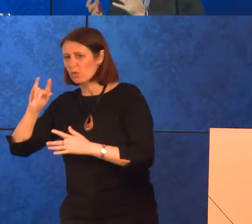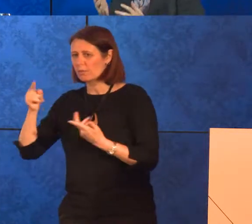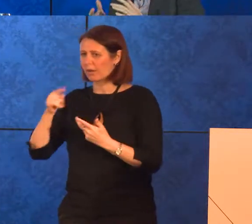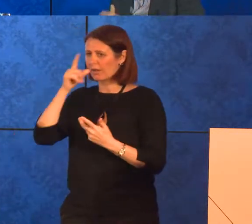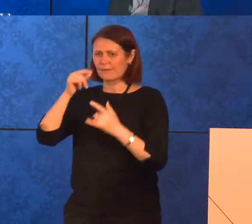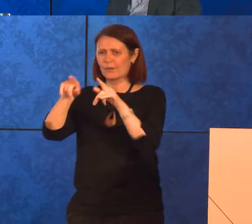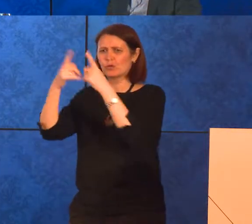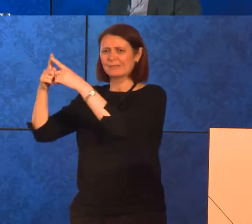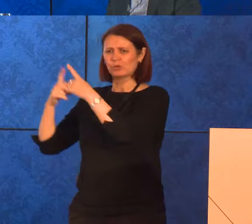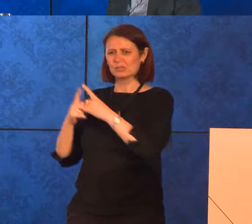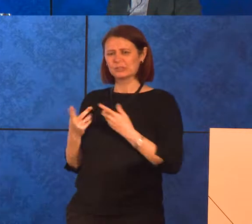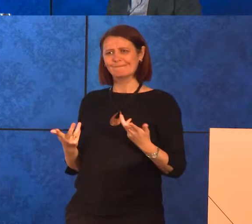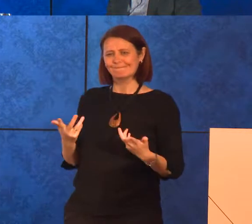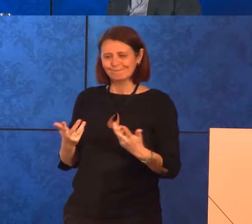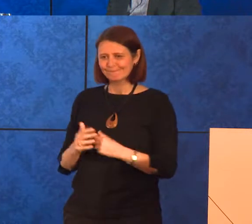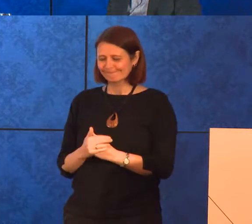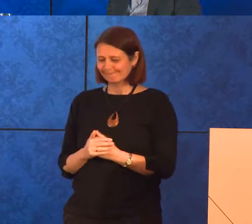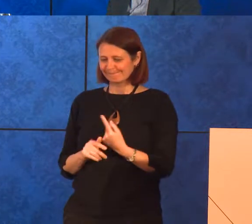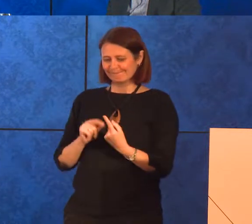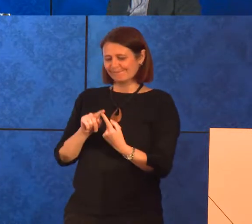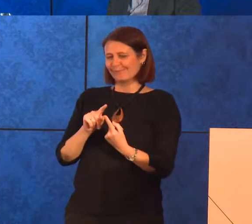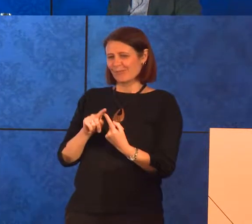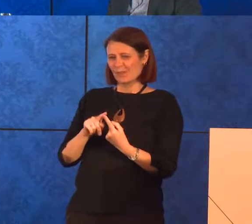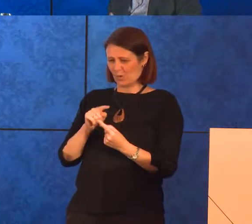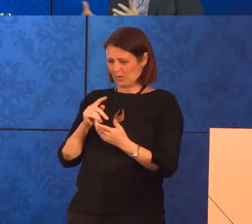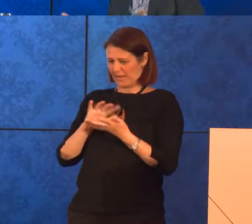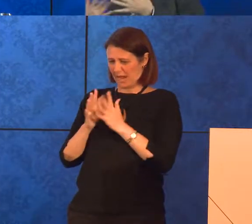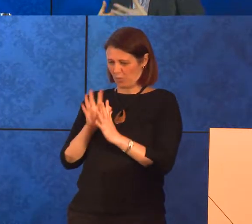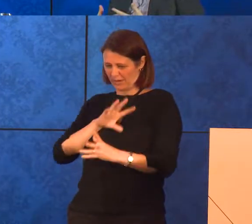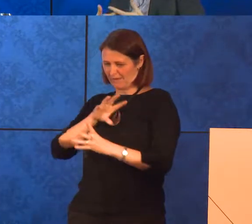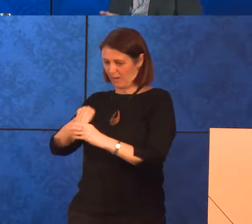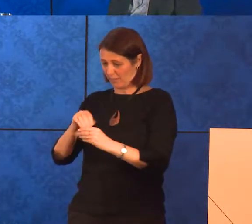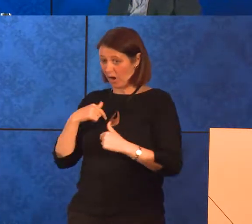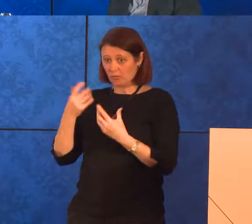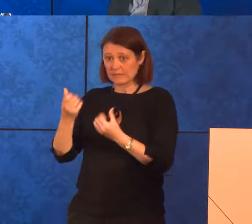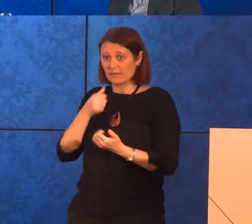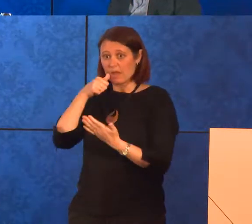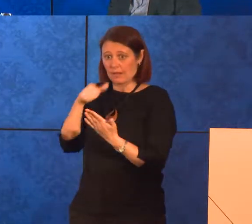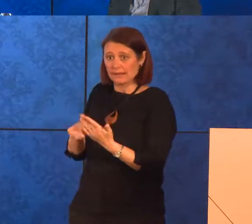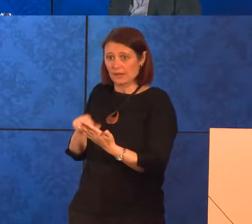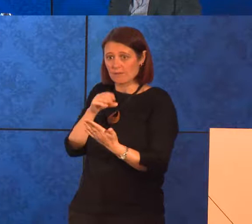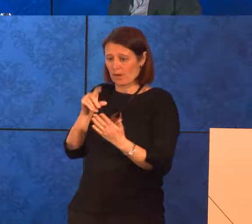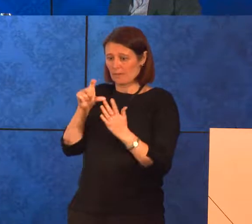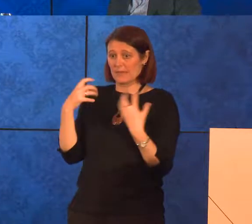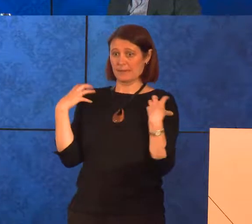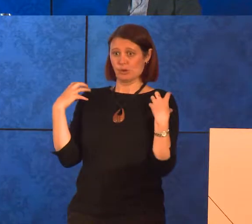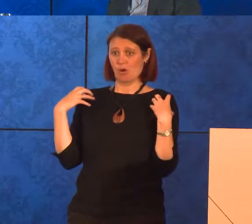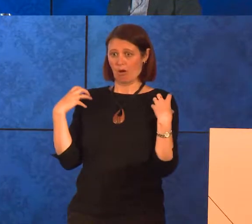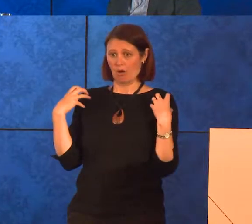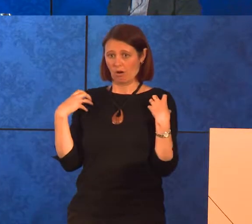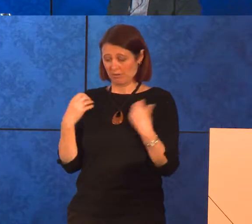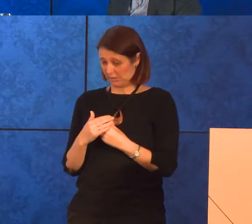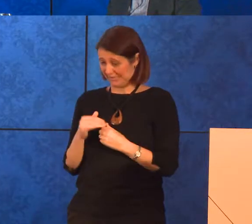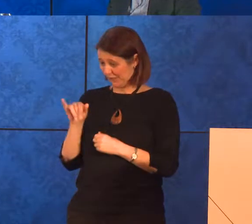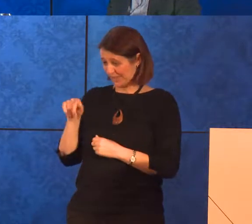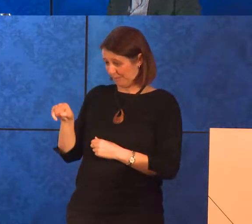quite different. The first way we got involved in the Royal Commission, I actually received a letter from the Commissioner. He'd only just